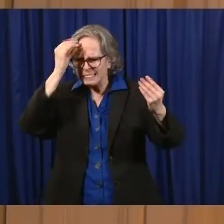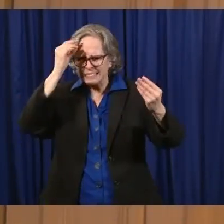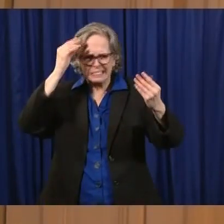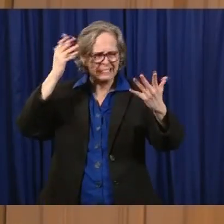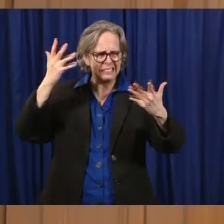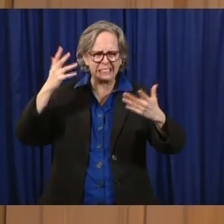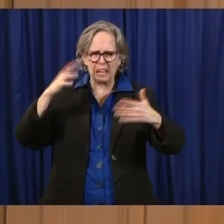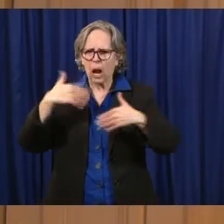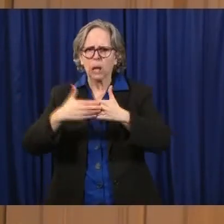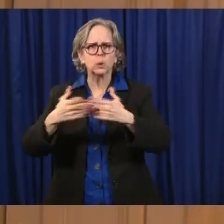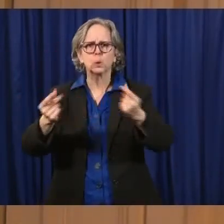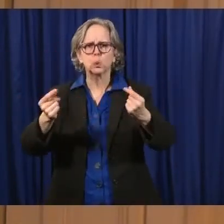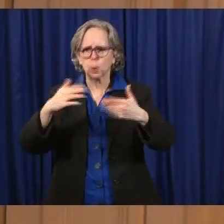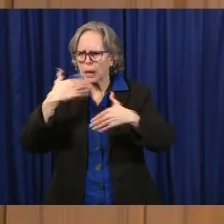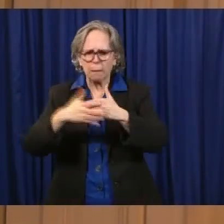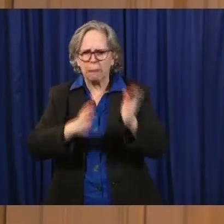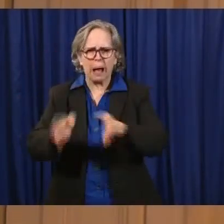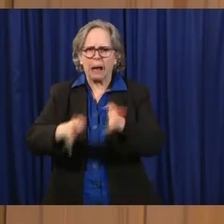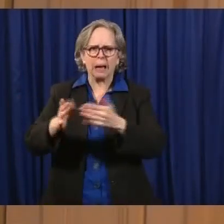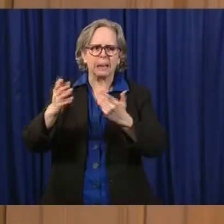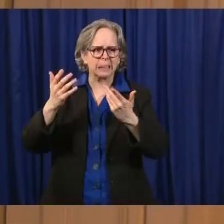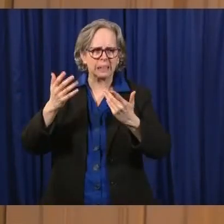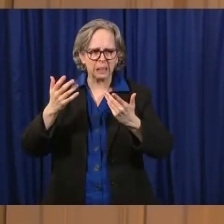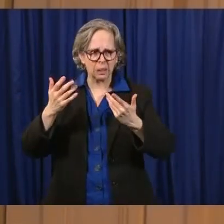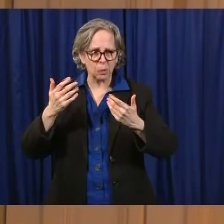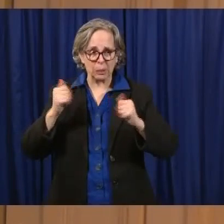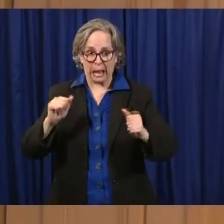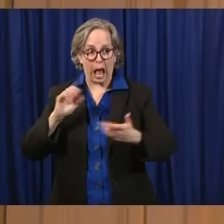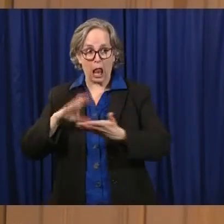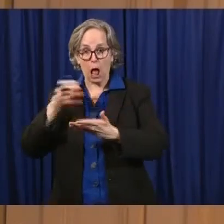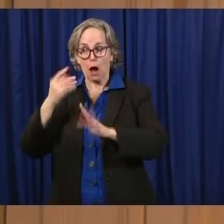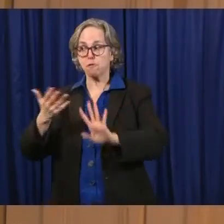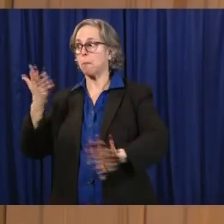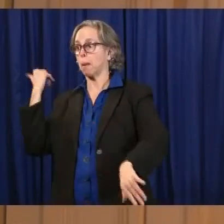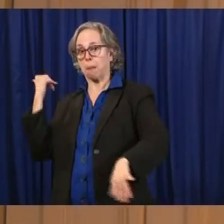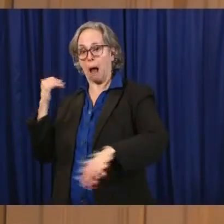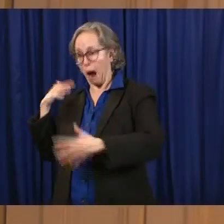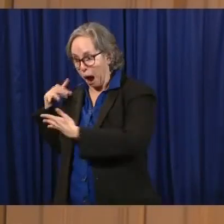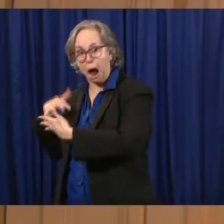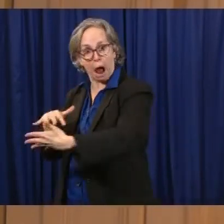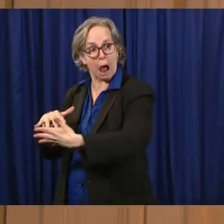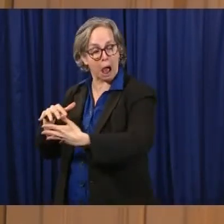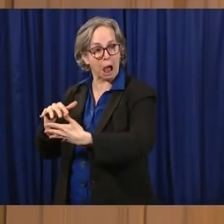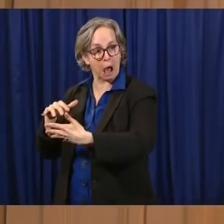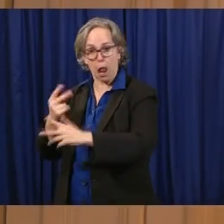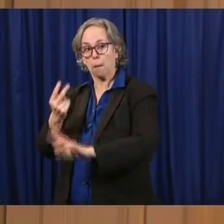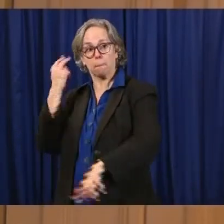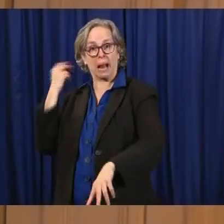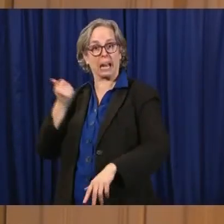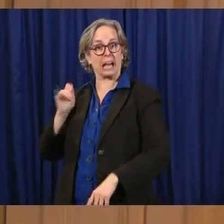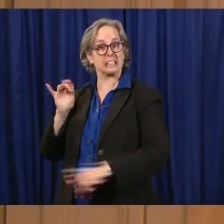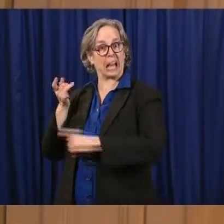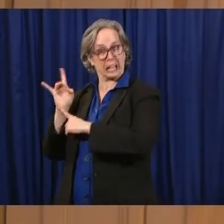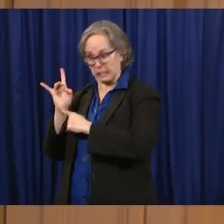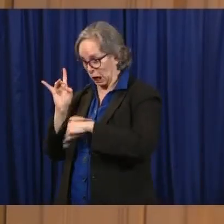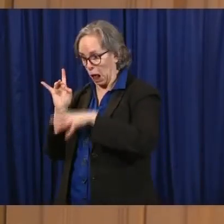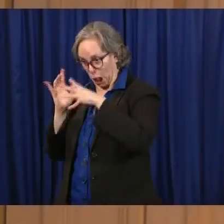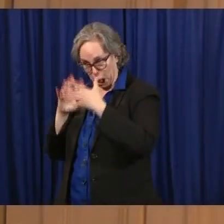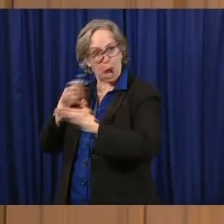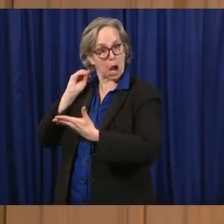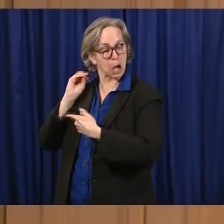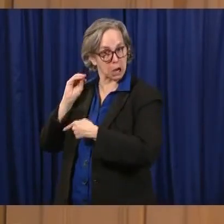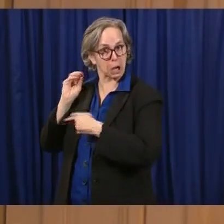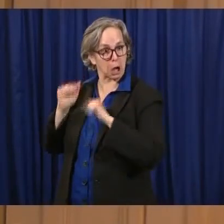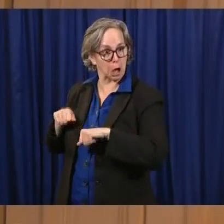we can learn from the past, we can learn from what was it like in 1918, and it's not a